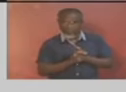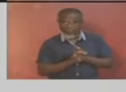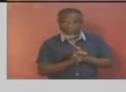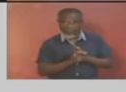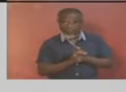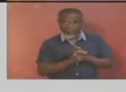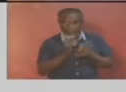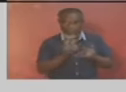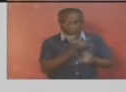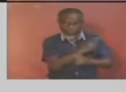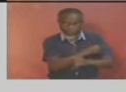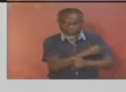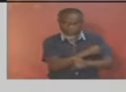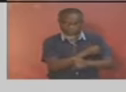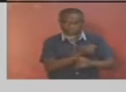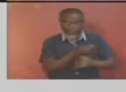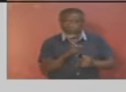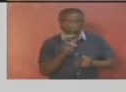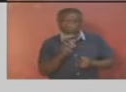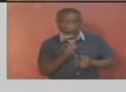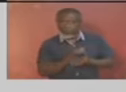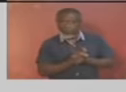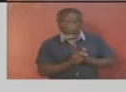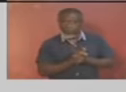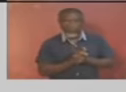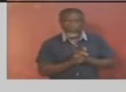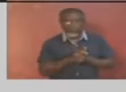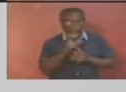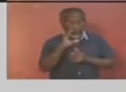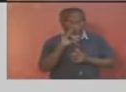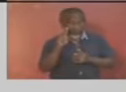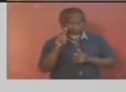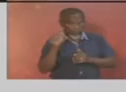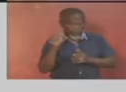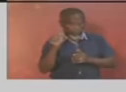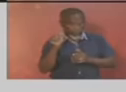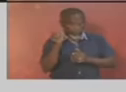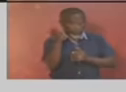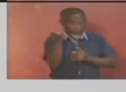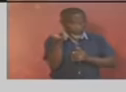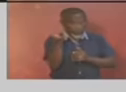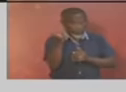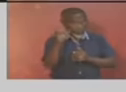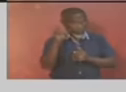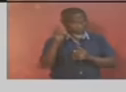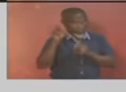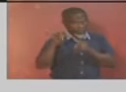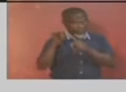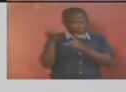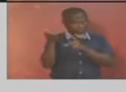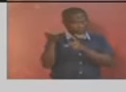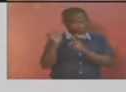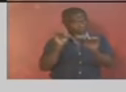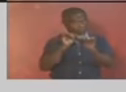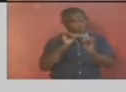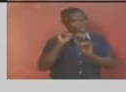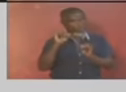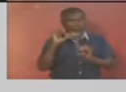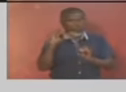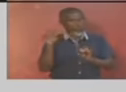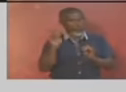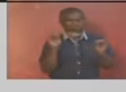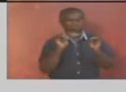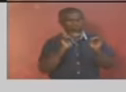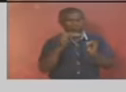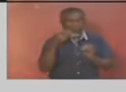to our hospitals, in the Couva Hospital and Multi-Training Facility, there are 6 persons, no one in ICU, no one in HDU